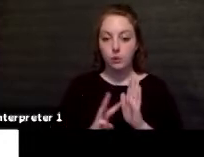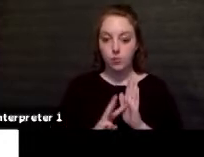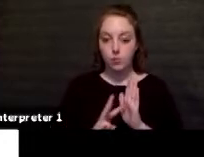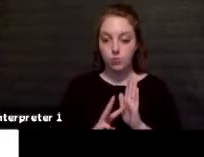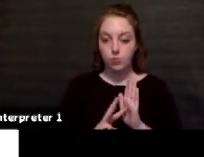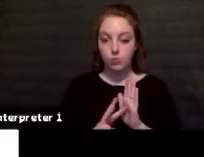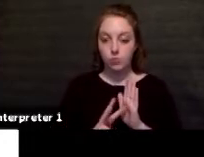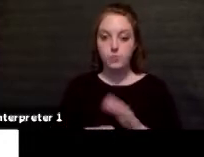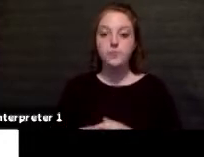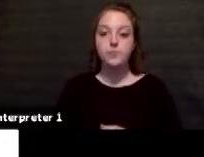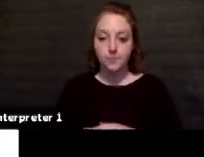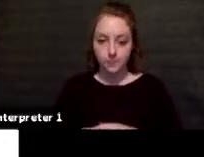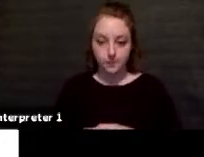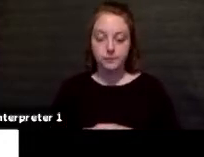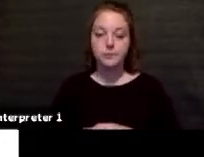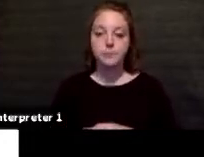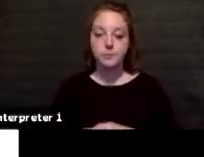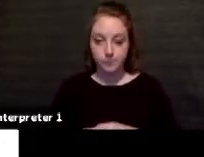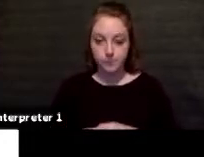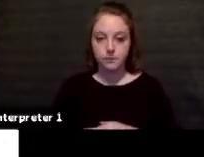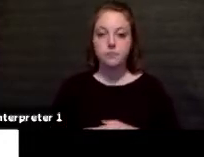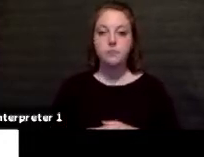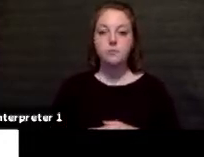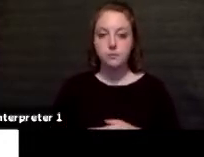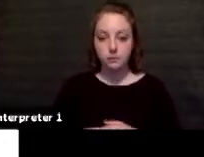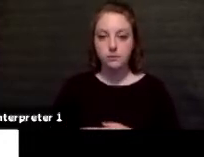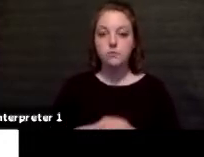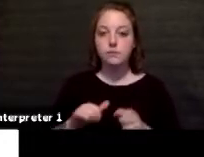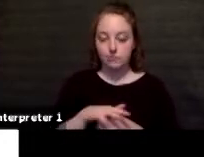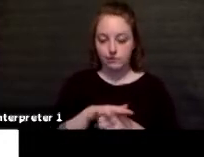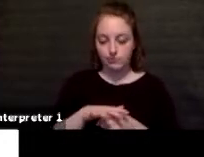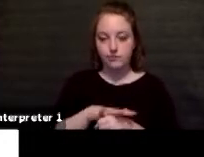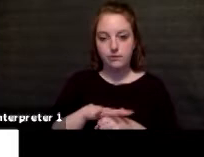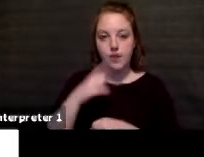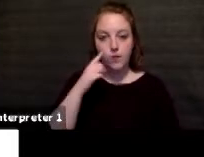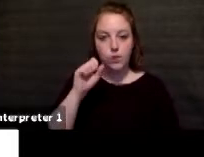supported by two elementary schools in that zone, in those zones.